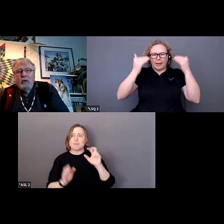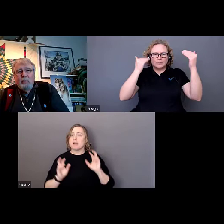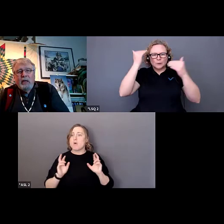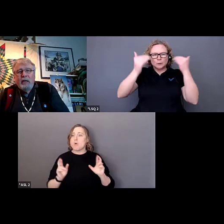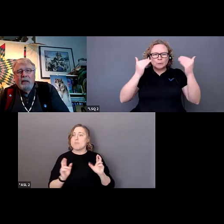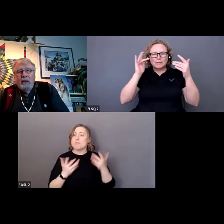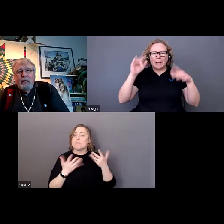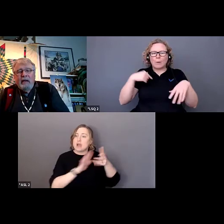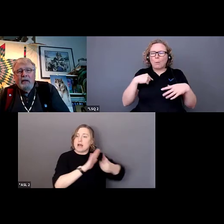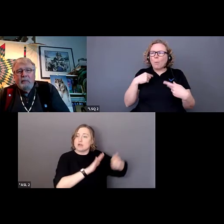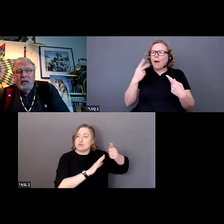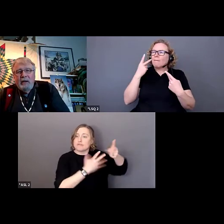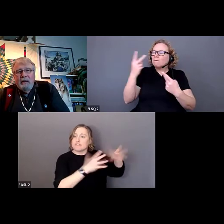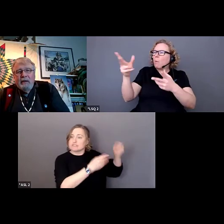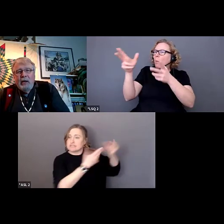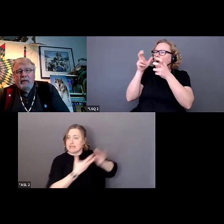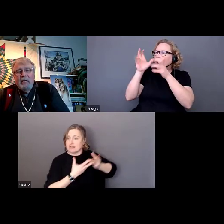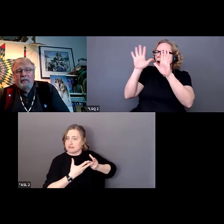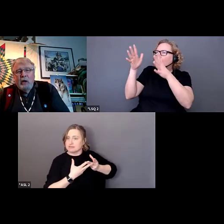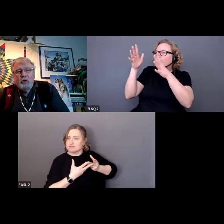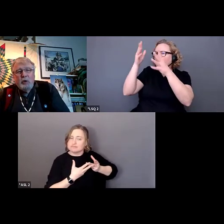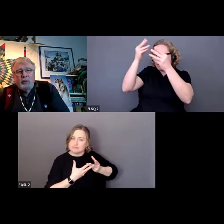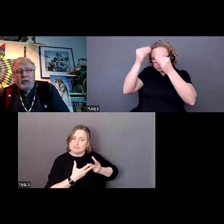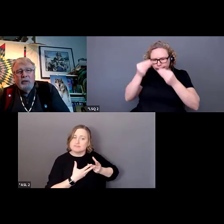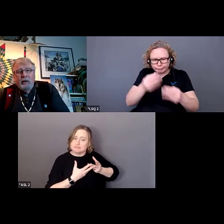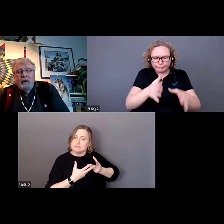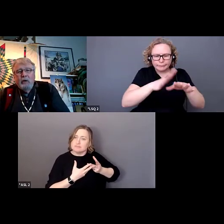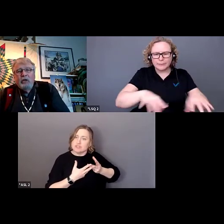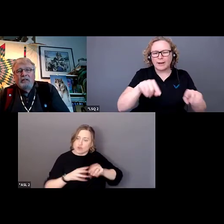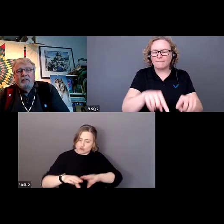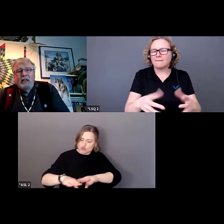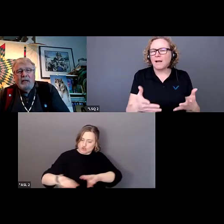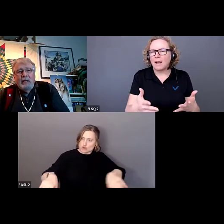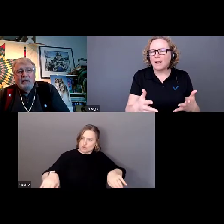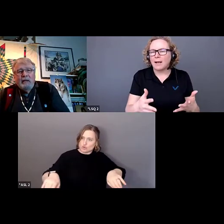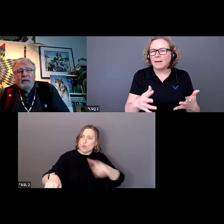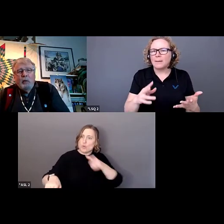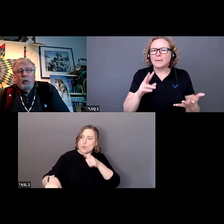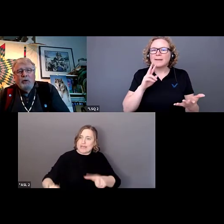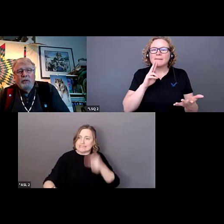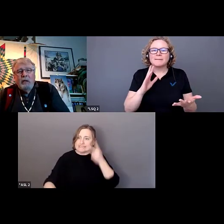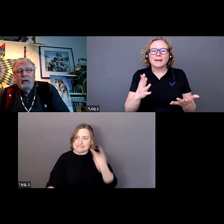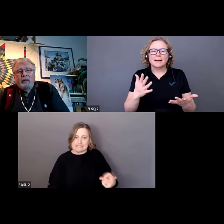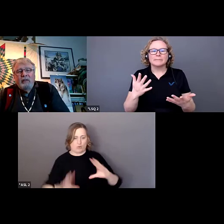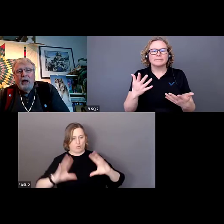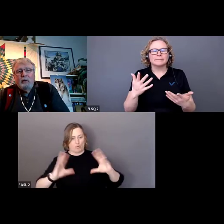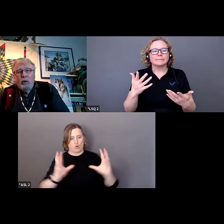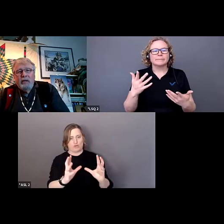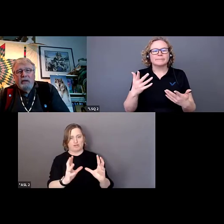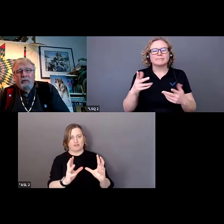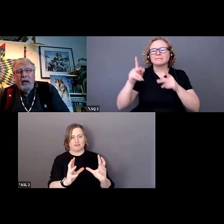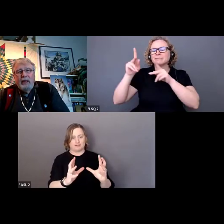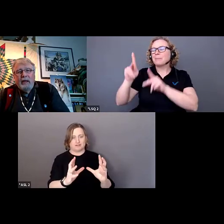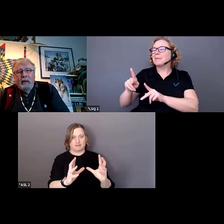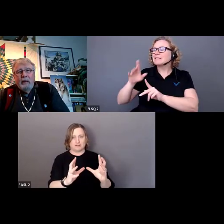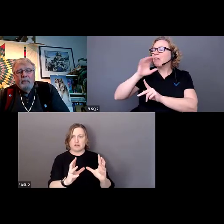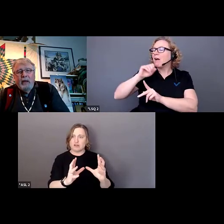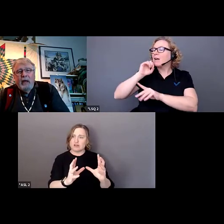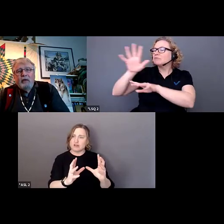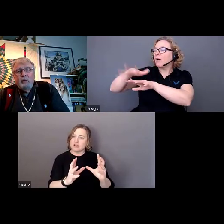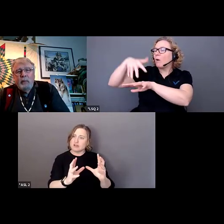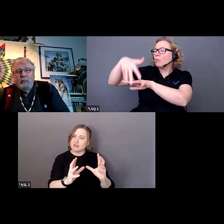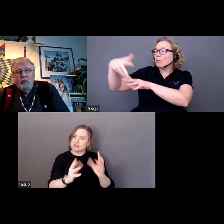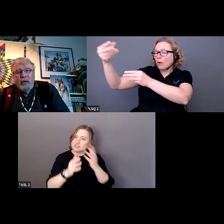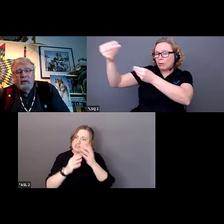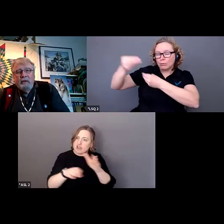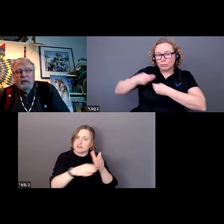have shared with me, telling me, right, that it's our children who can see that the world is not really divided